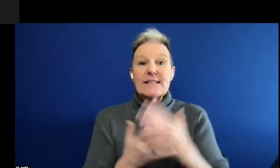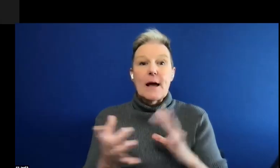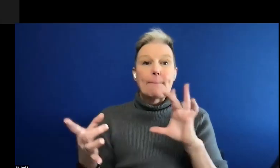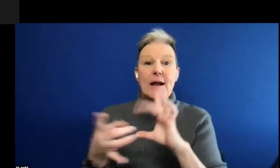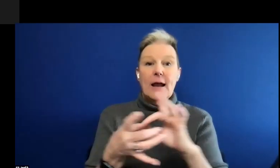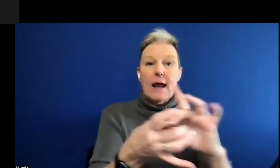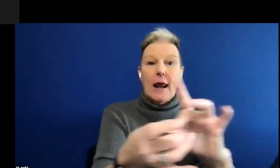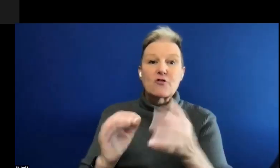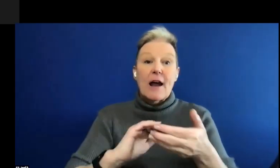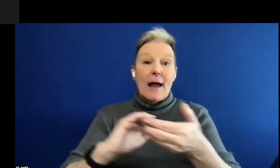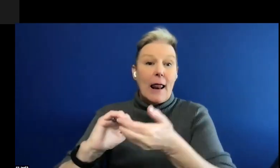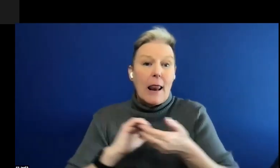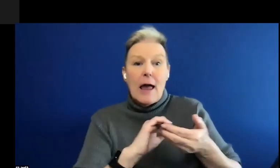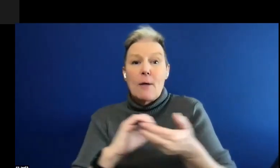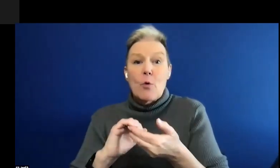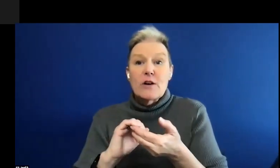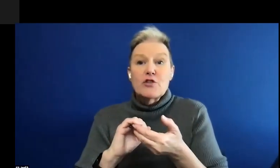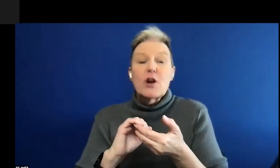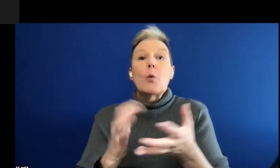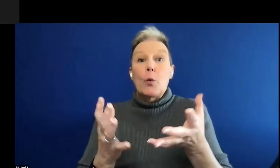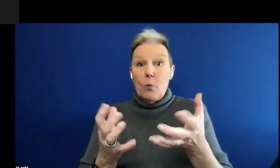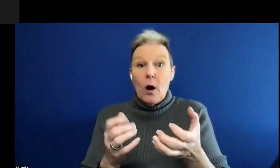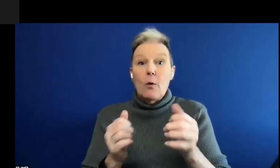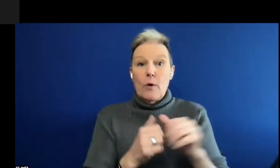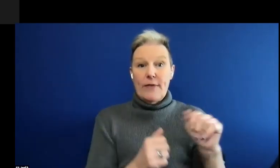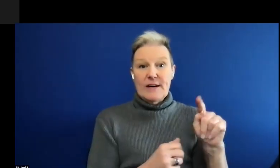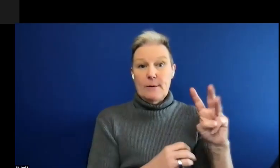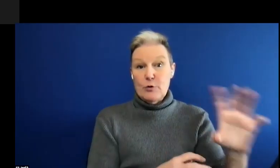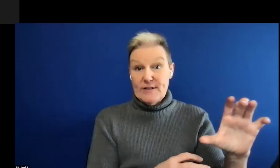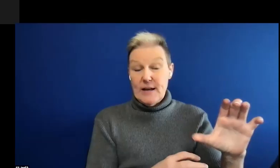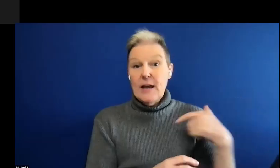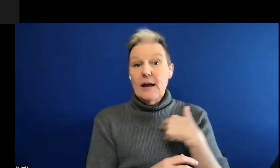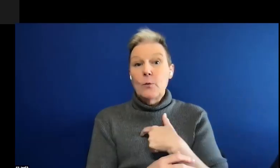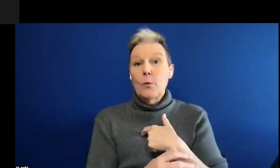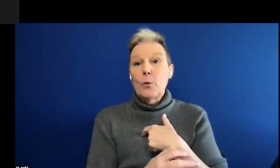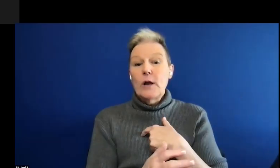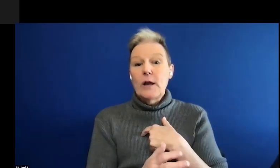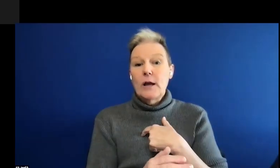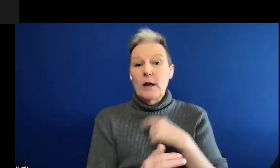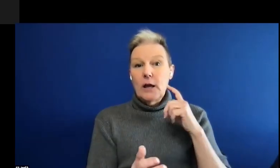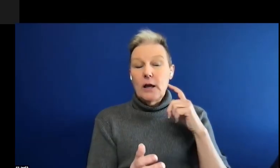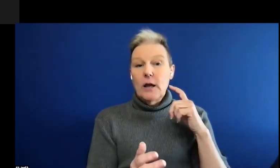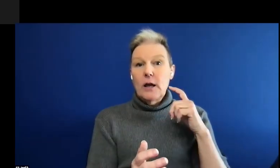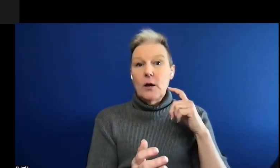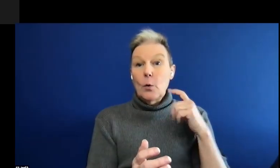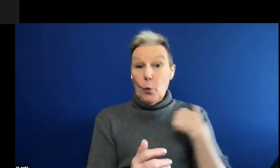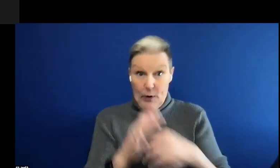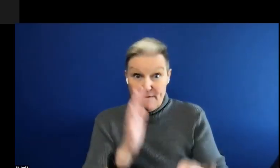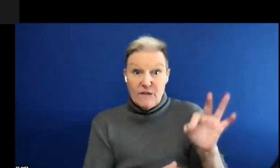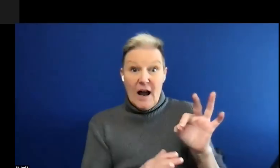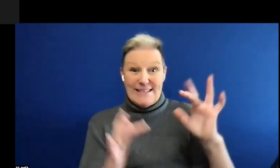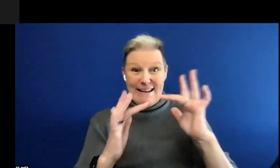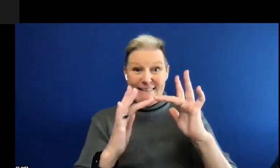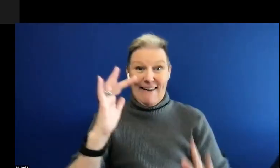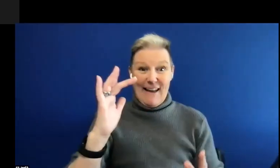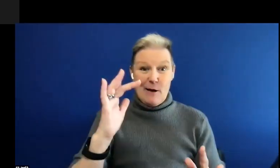connections and collaborations that we would like with TWC. And where we find a big gap in